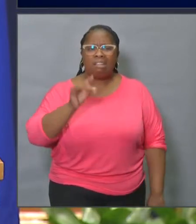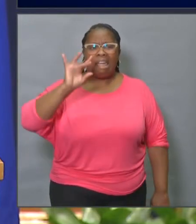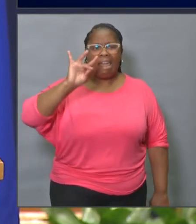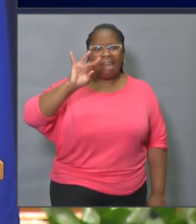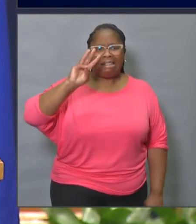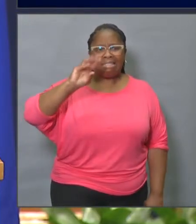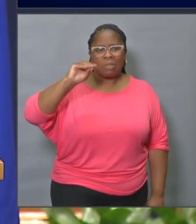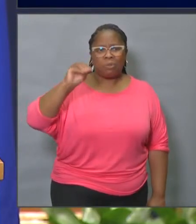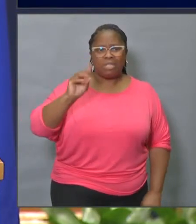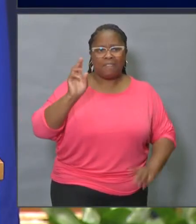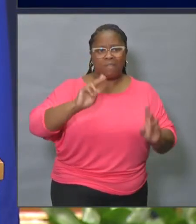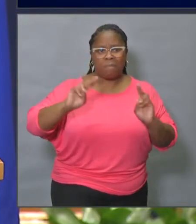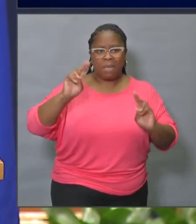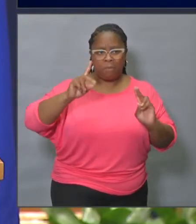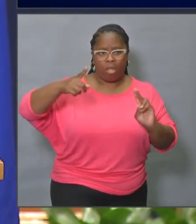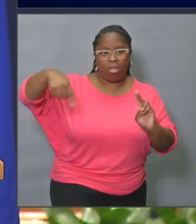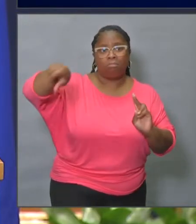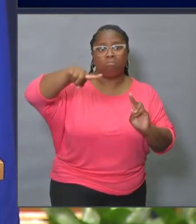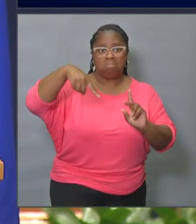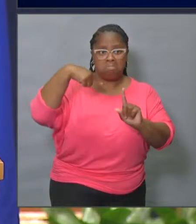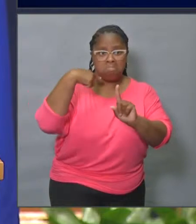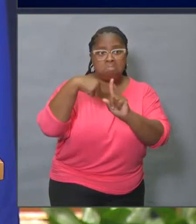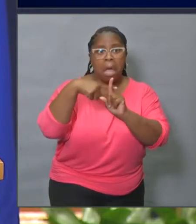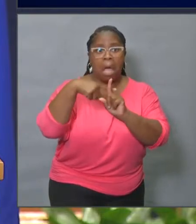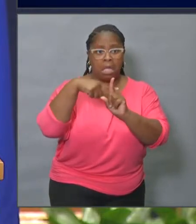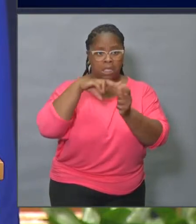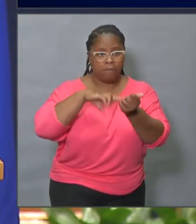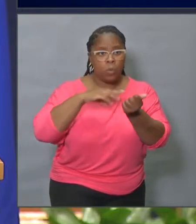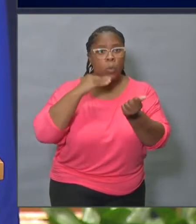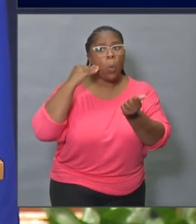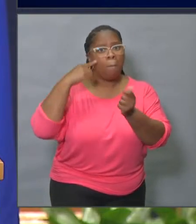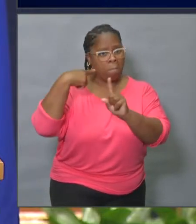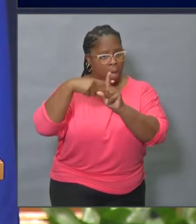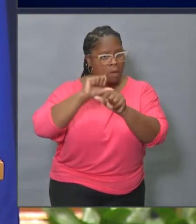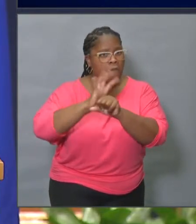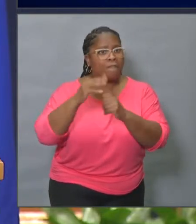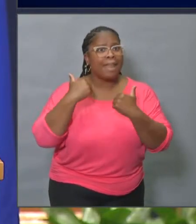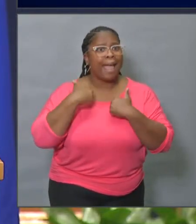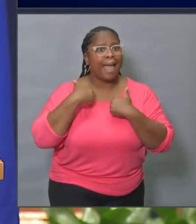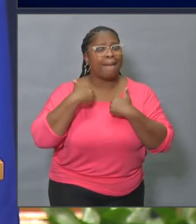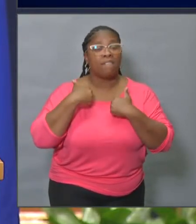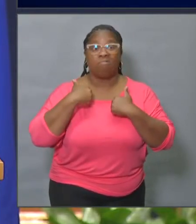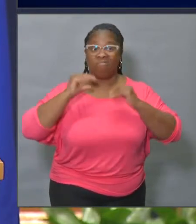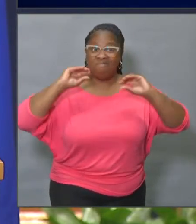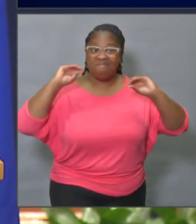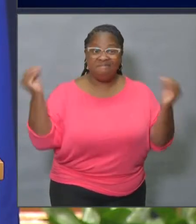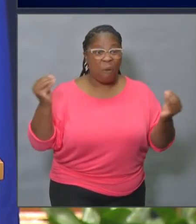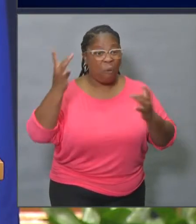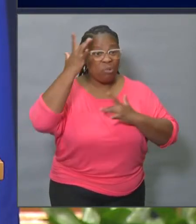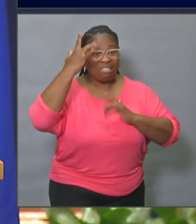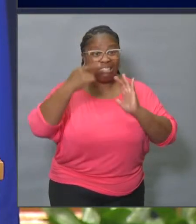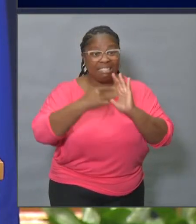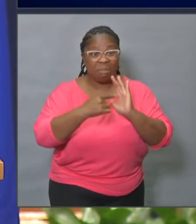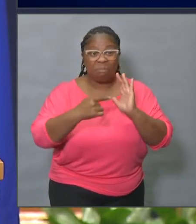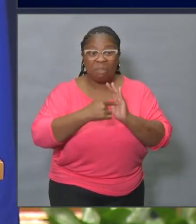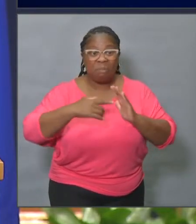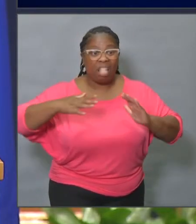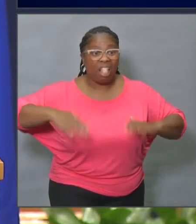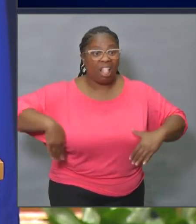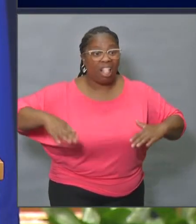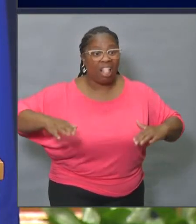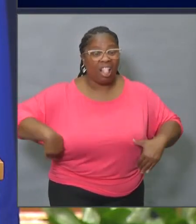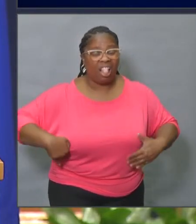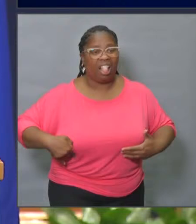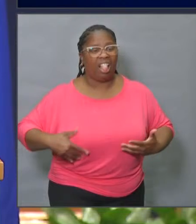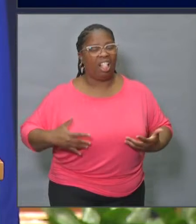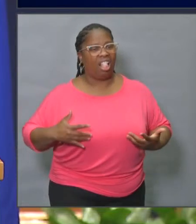settings that tested positive were either asymptomatic or pre-symptomatic. And as a reminder, part